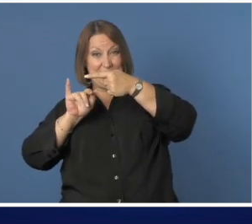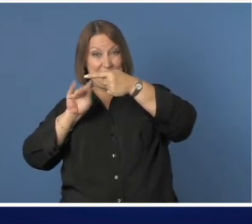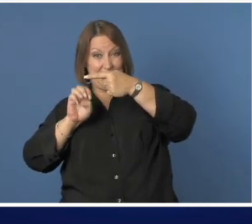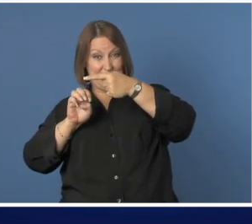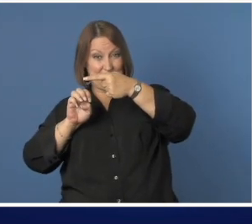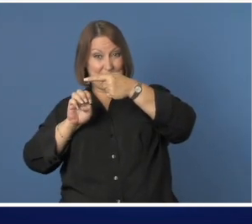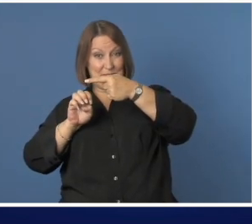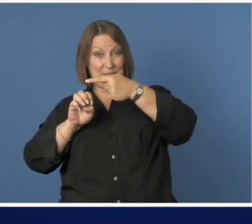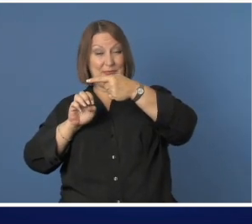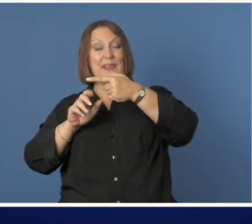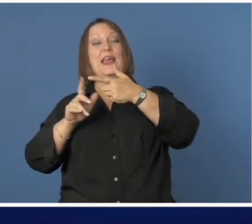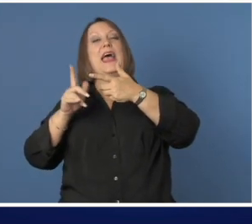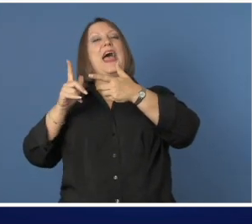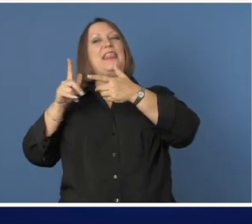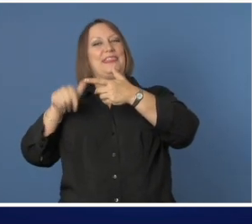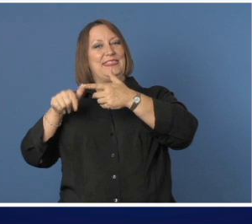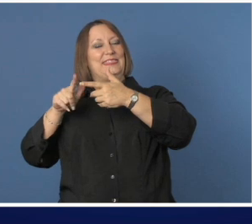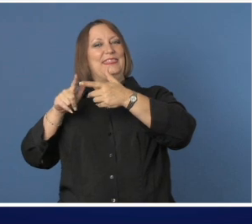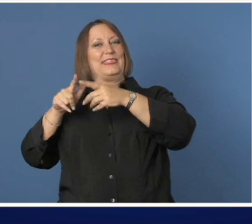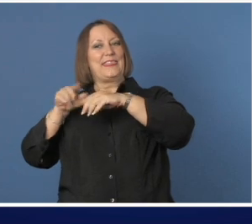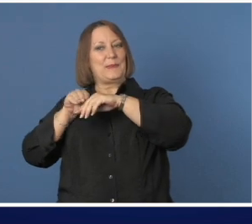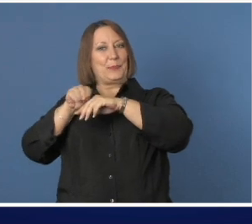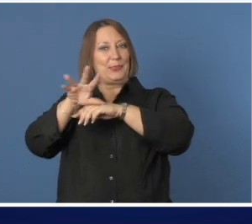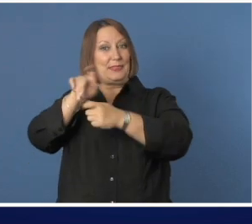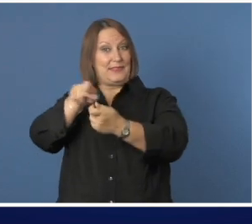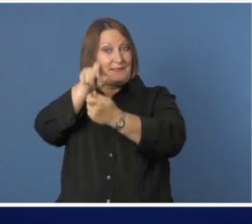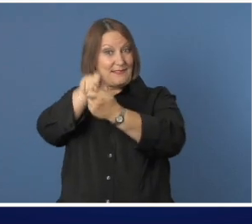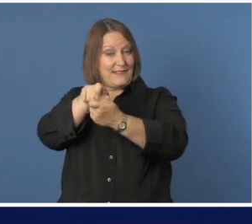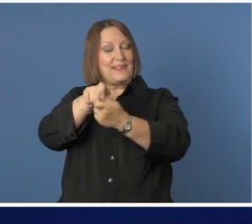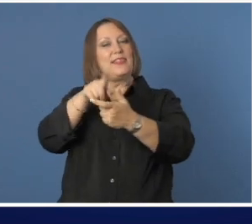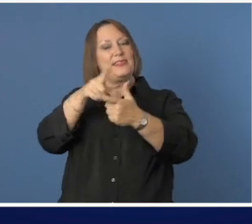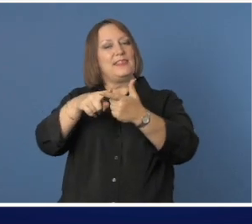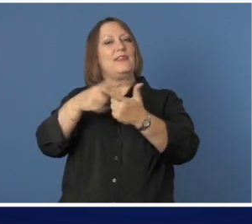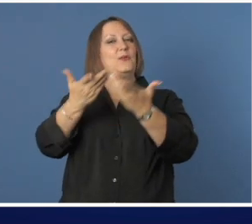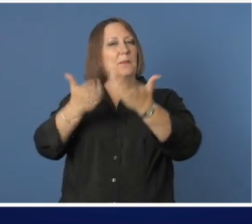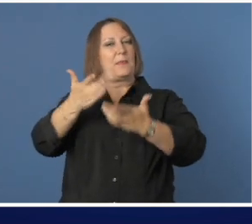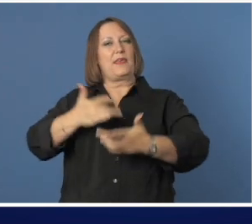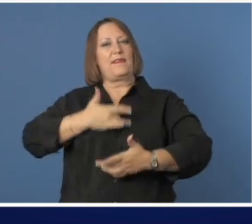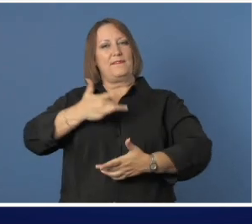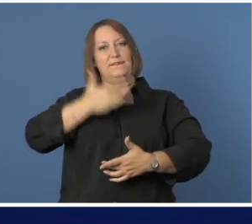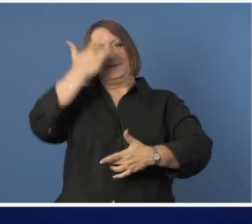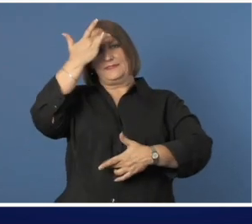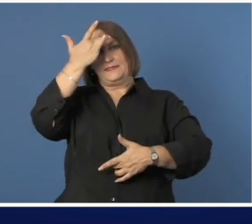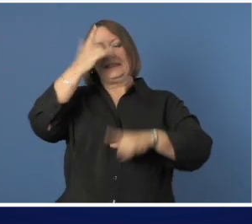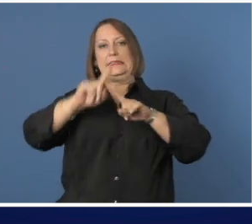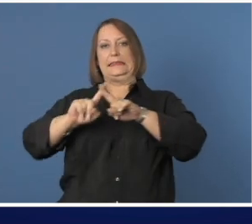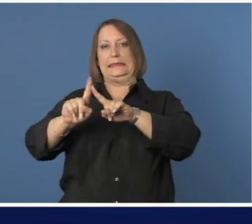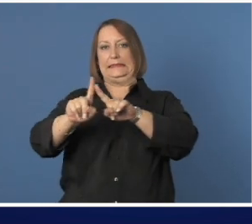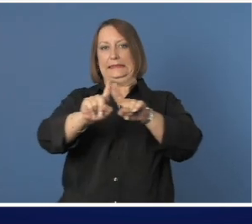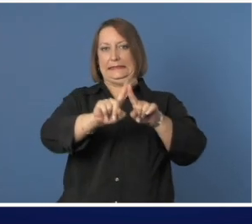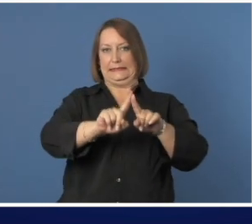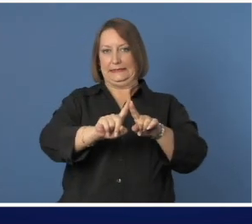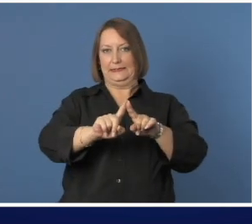depend on which specific virus subtype and strain caused the infection